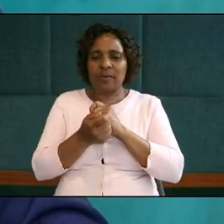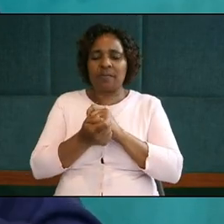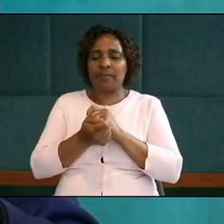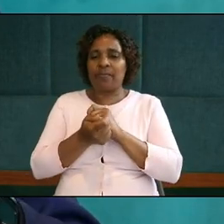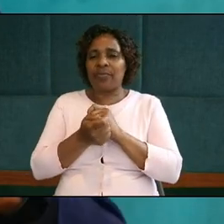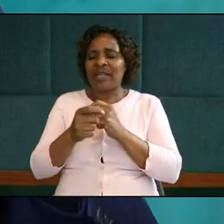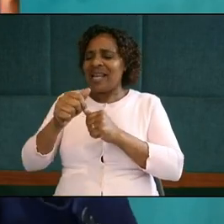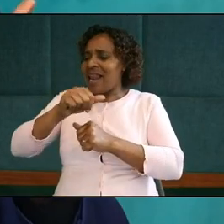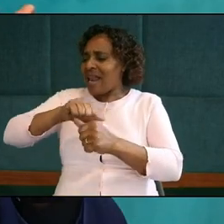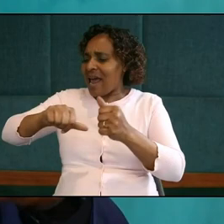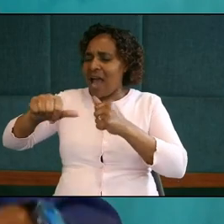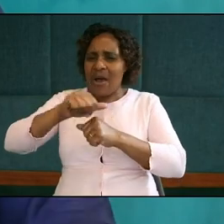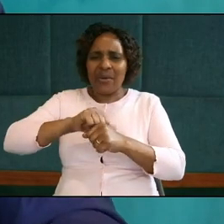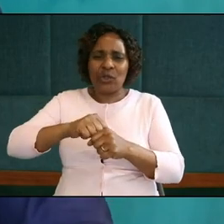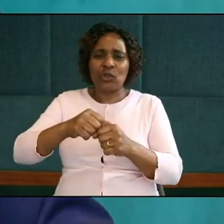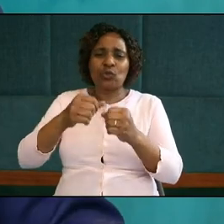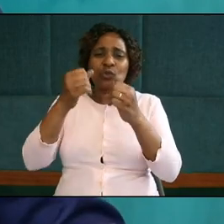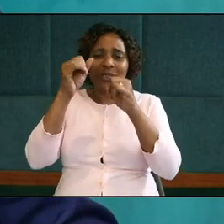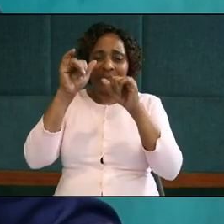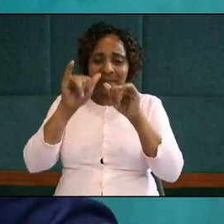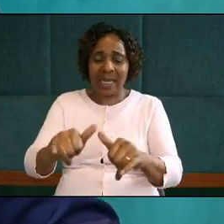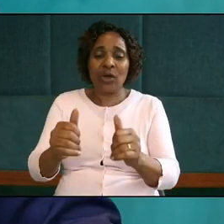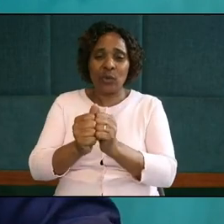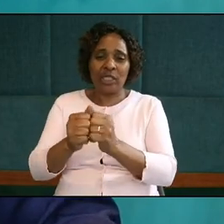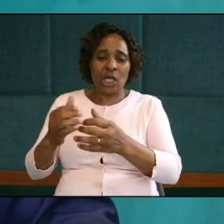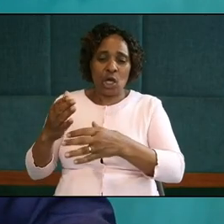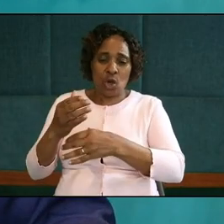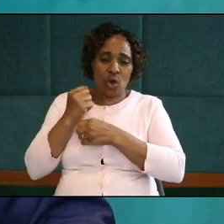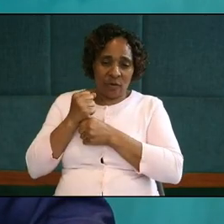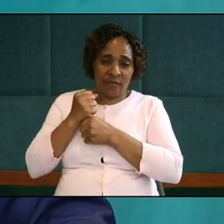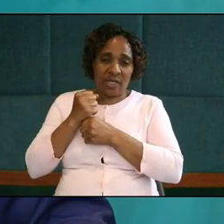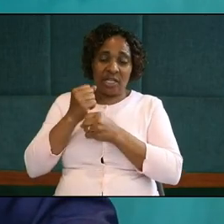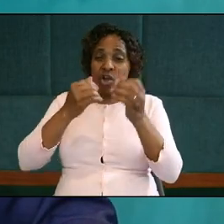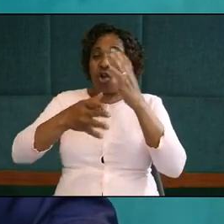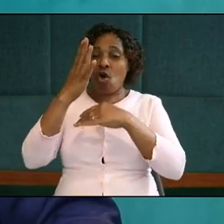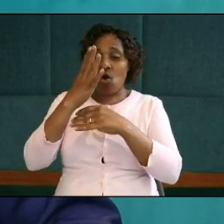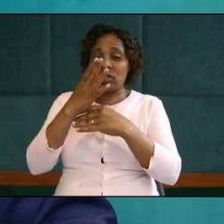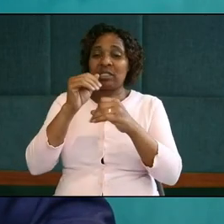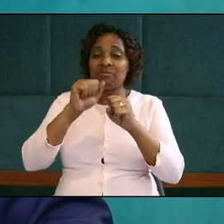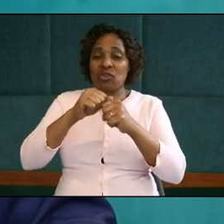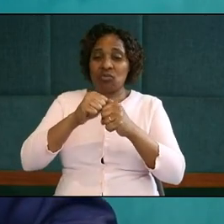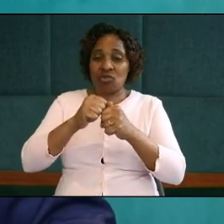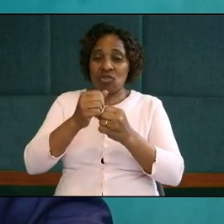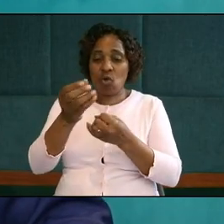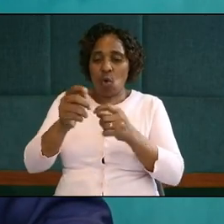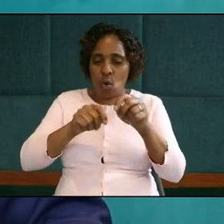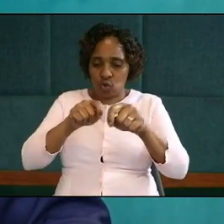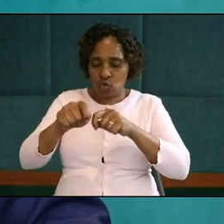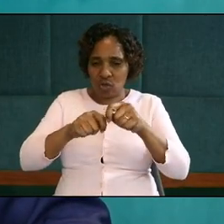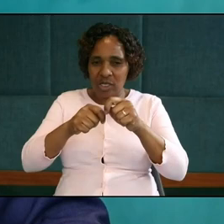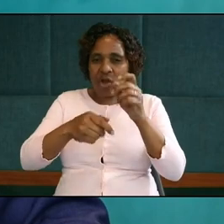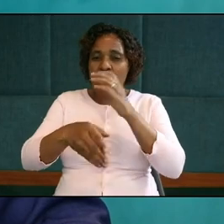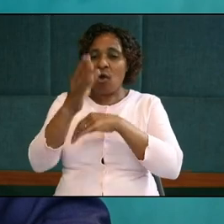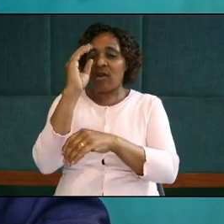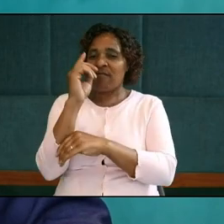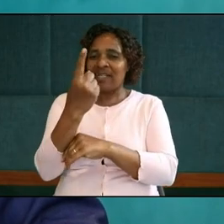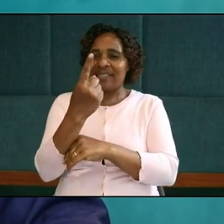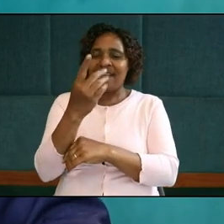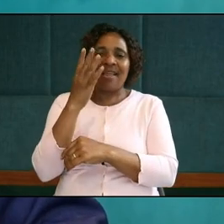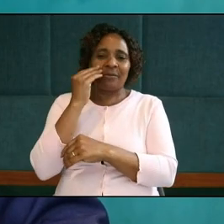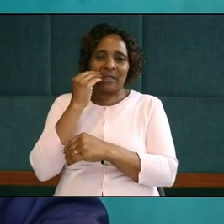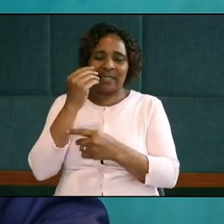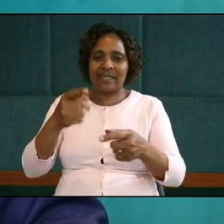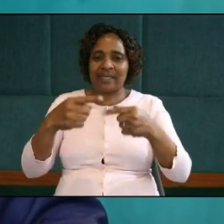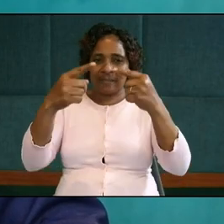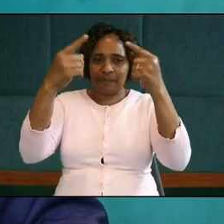to say with confidence, right, that God is in charge, you know, and put God first, then we shall experience success.